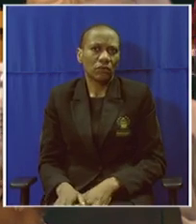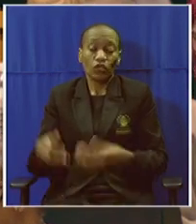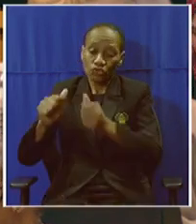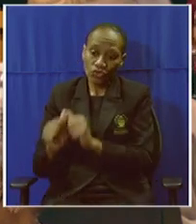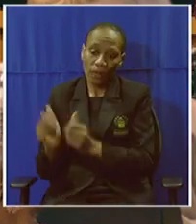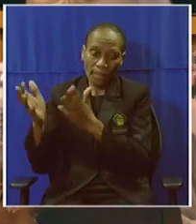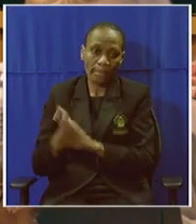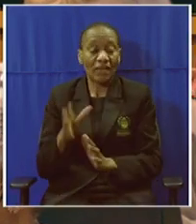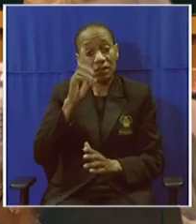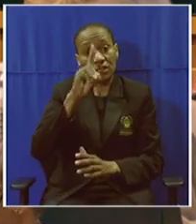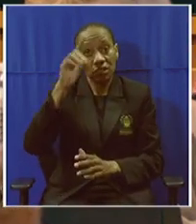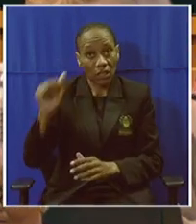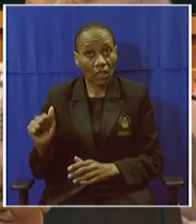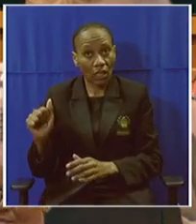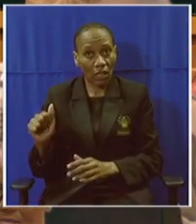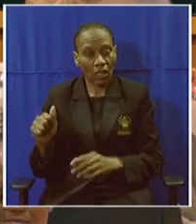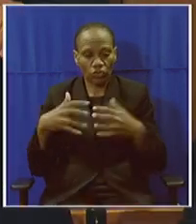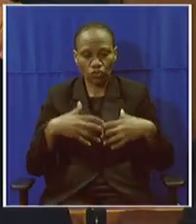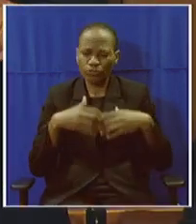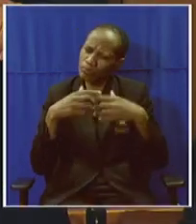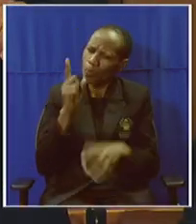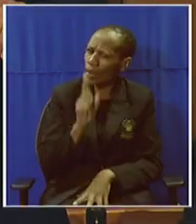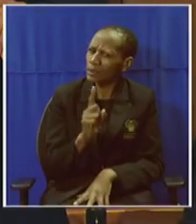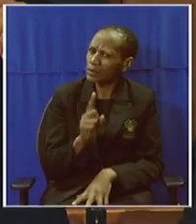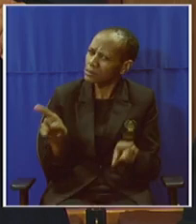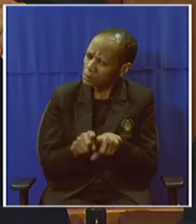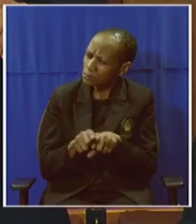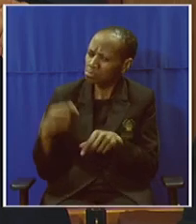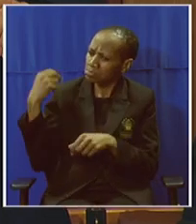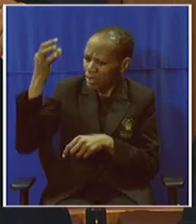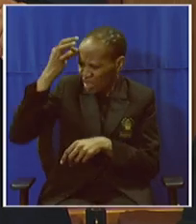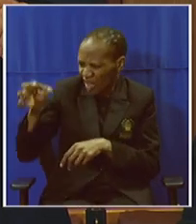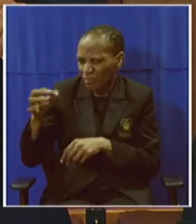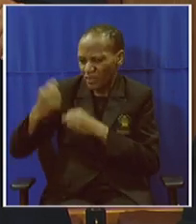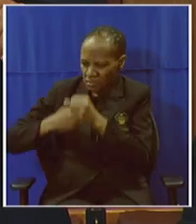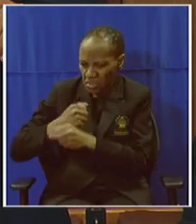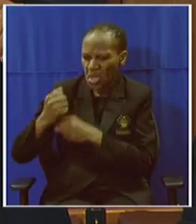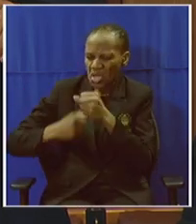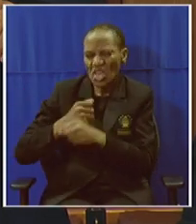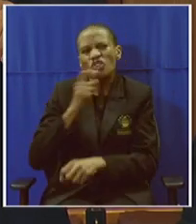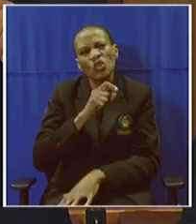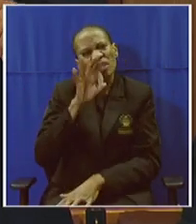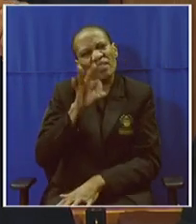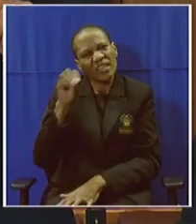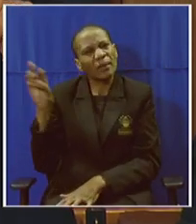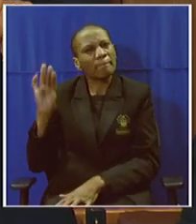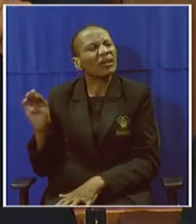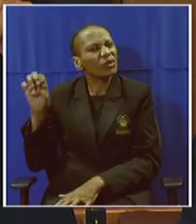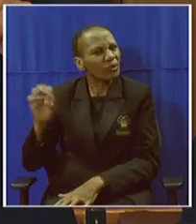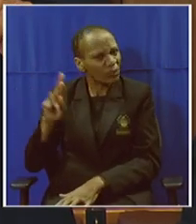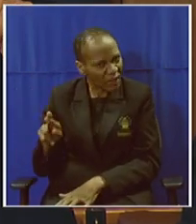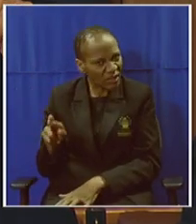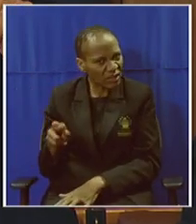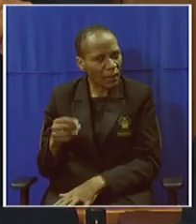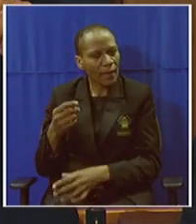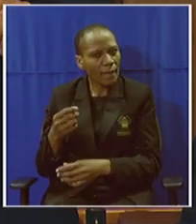Chair, the Democratic Alliance has established that every year the government spends close to 30 billion rand in public money to fund the